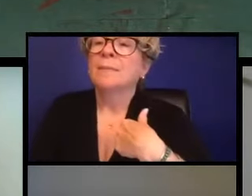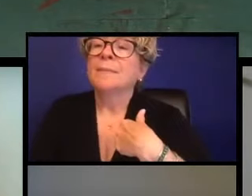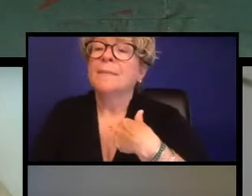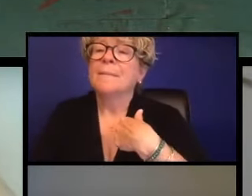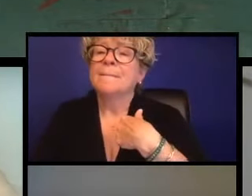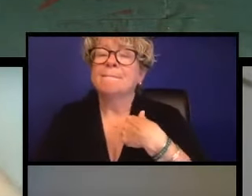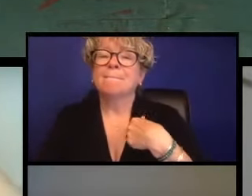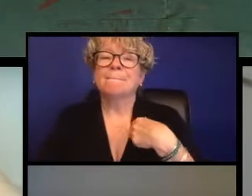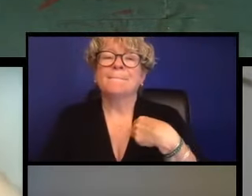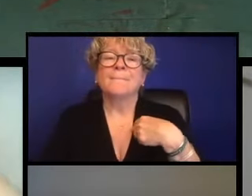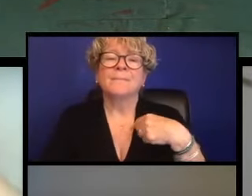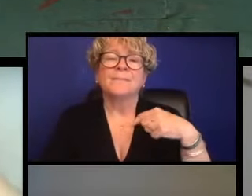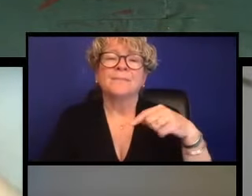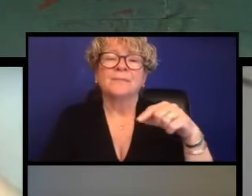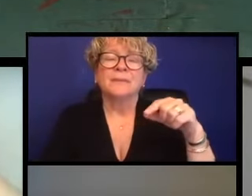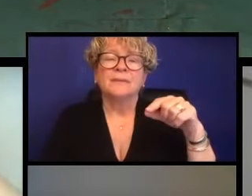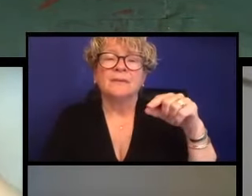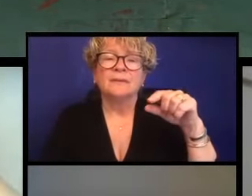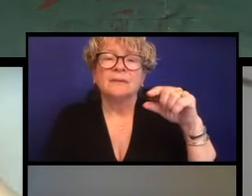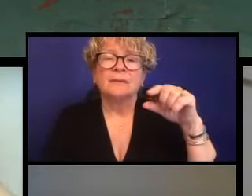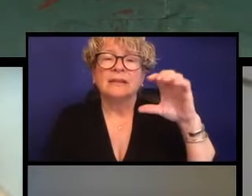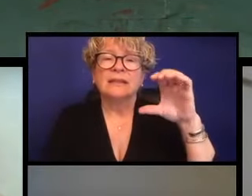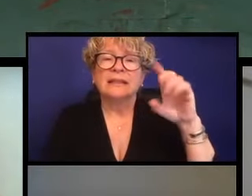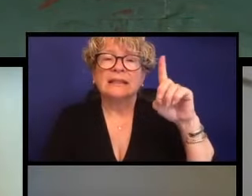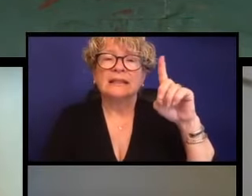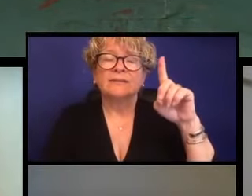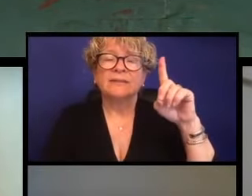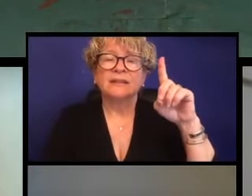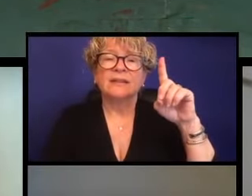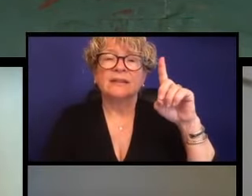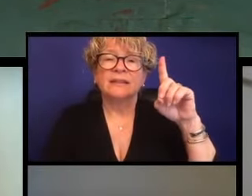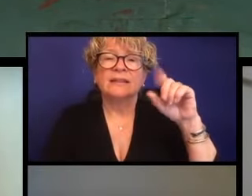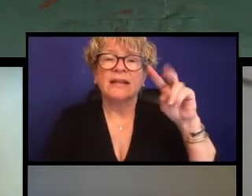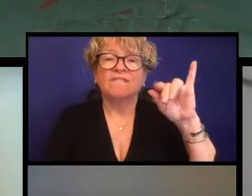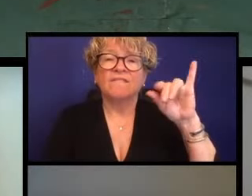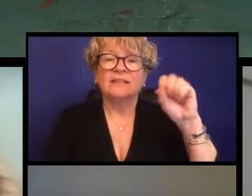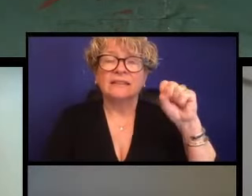Sue Davis's, I think I mentioned it, Sue Davis's